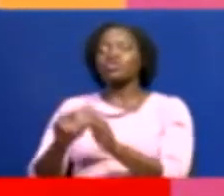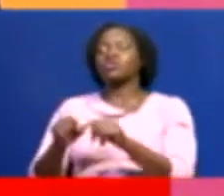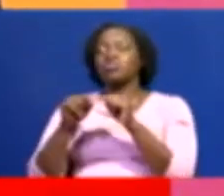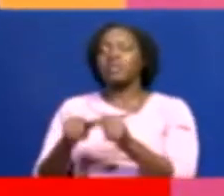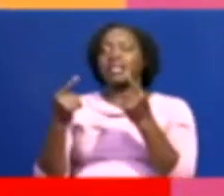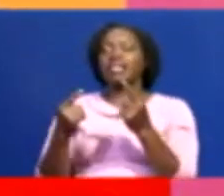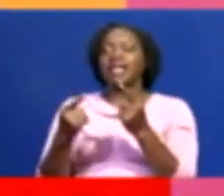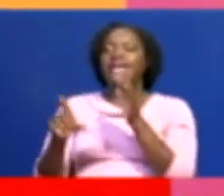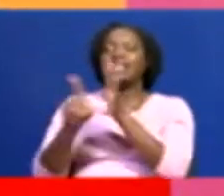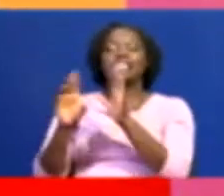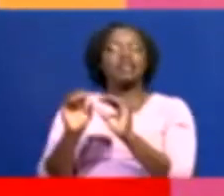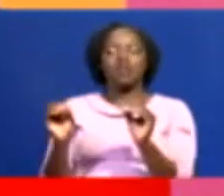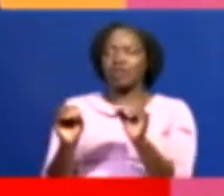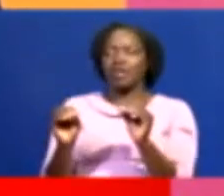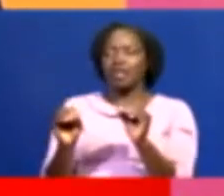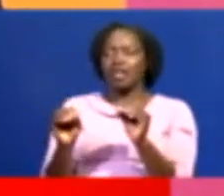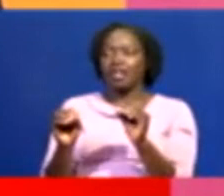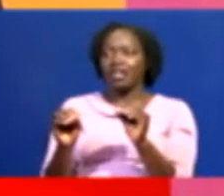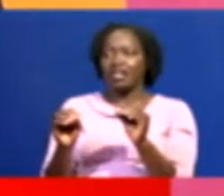unconstitutional, illegal, and